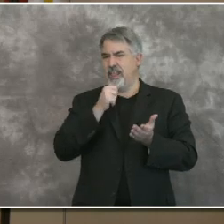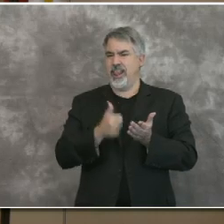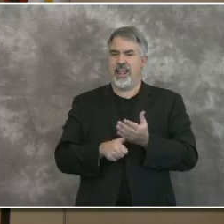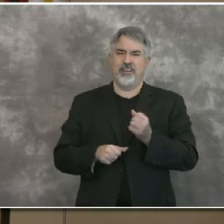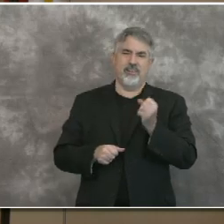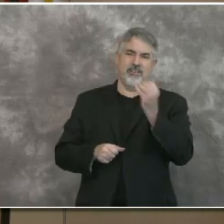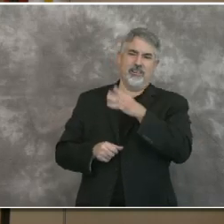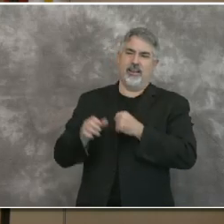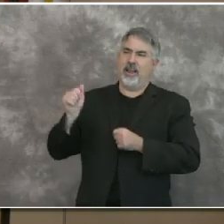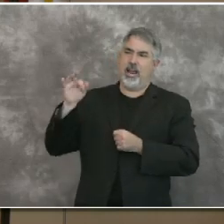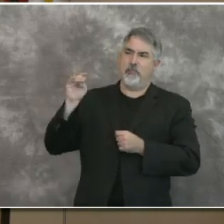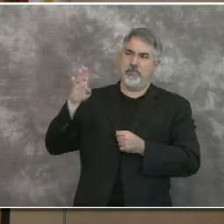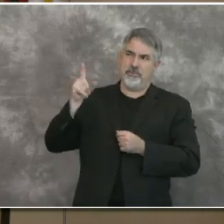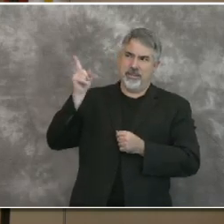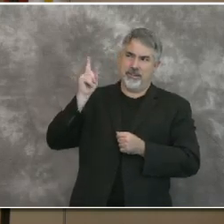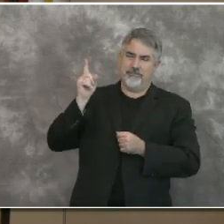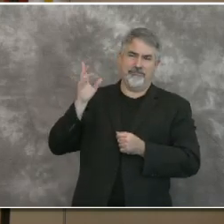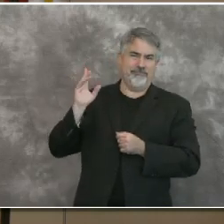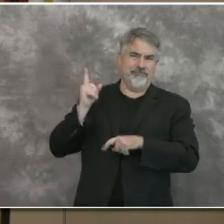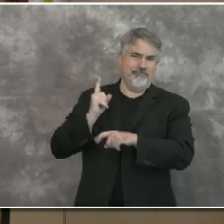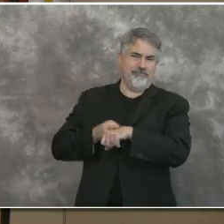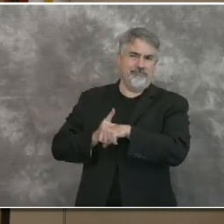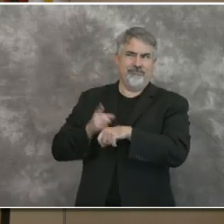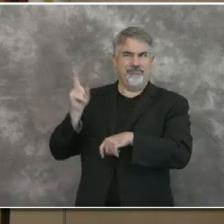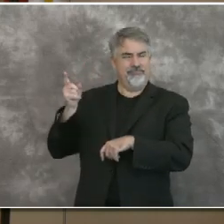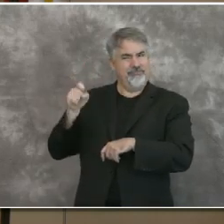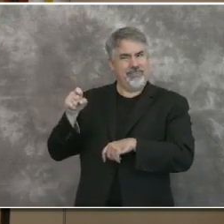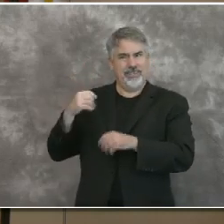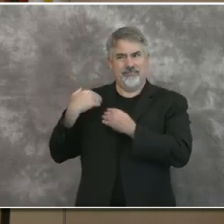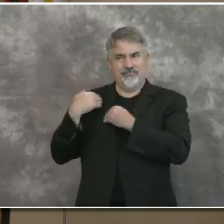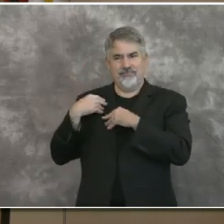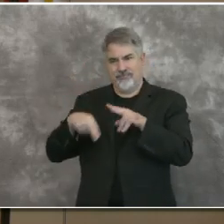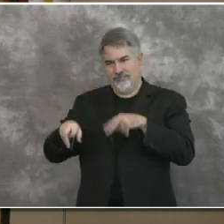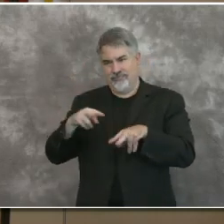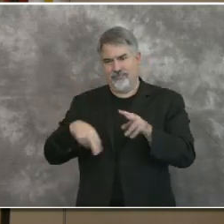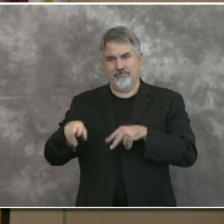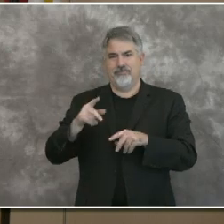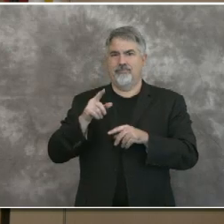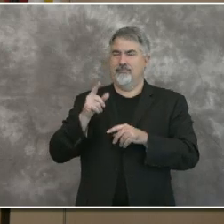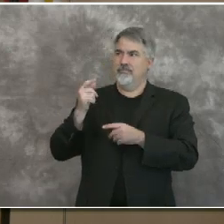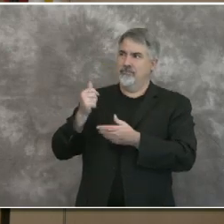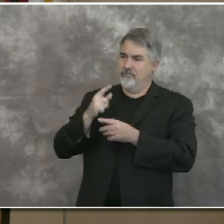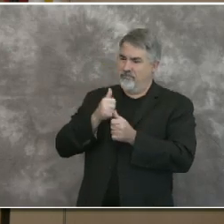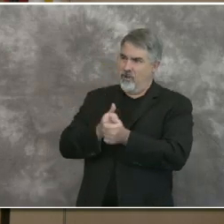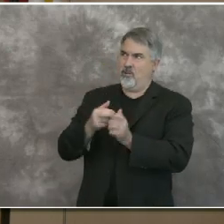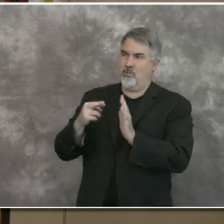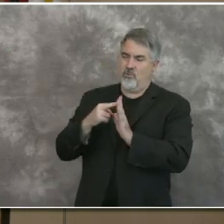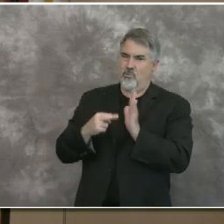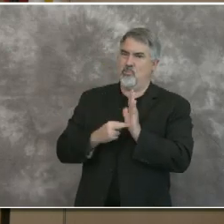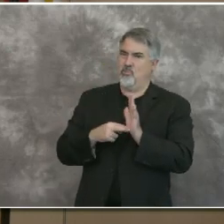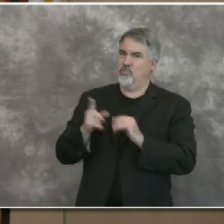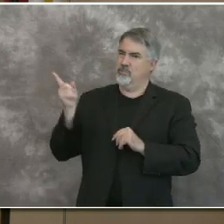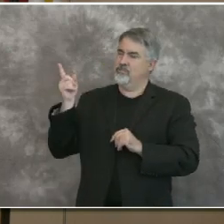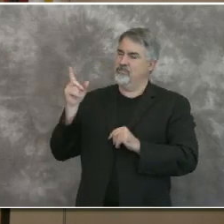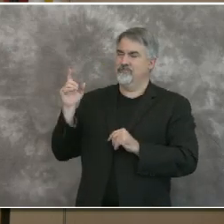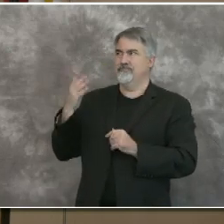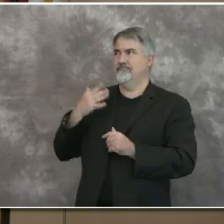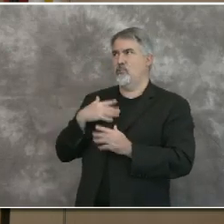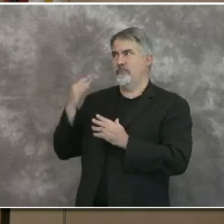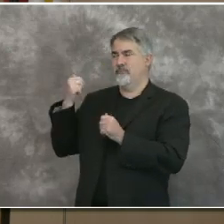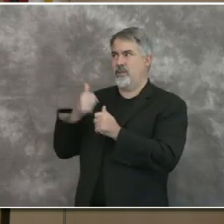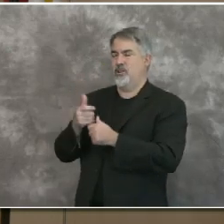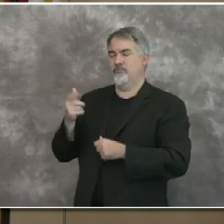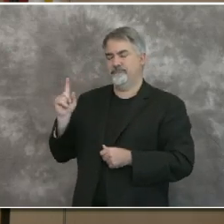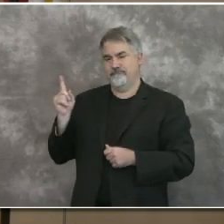fact that this is going on, and hopefully they can help us with this as well. Thank you.